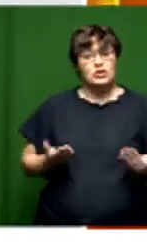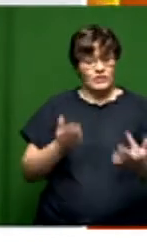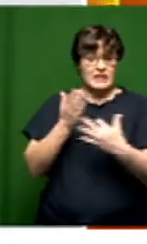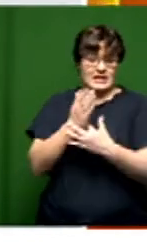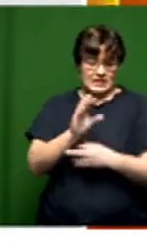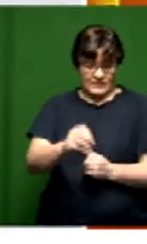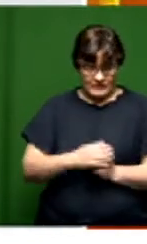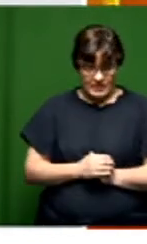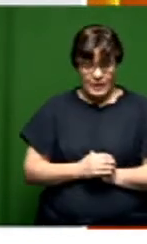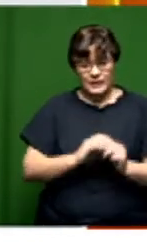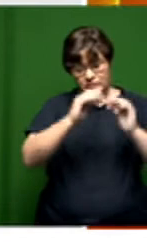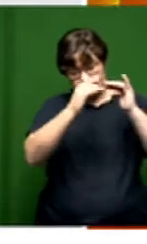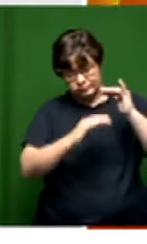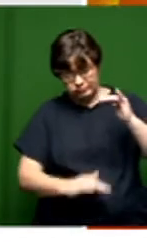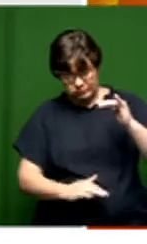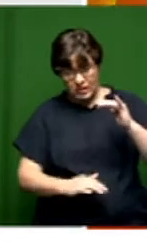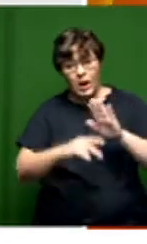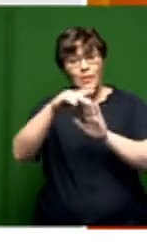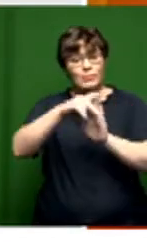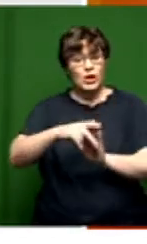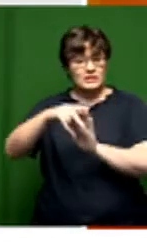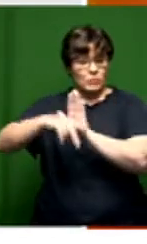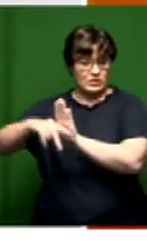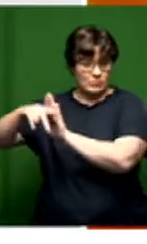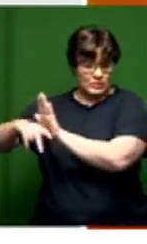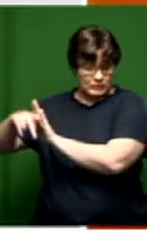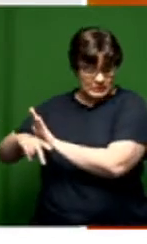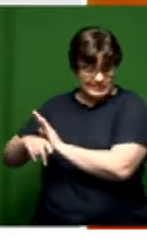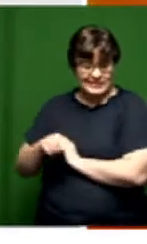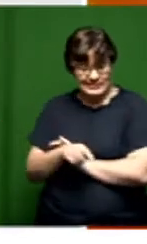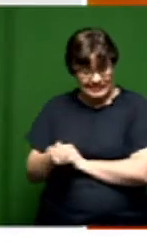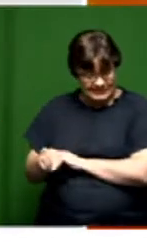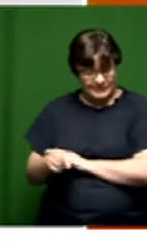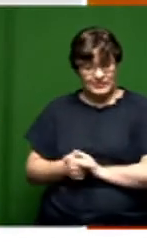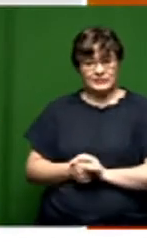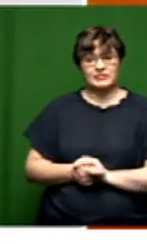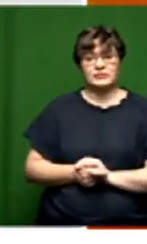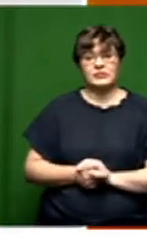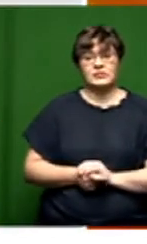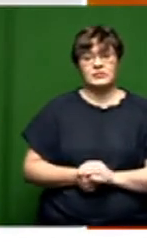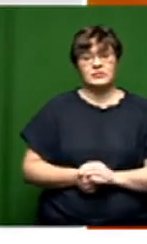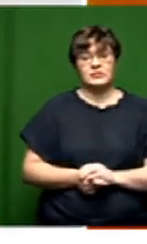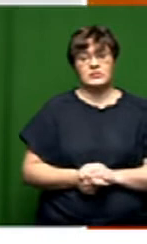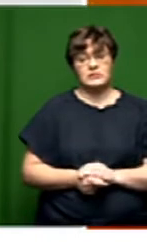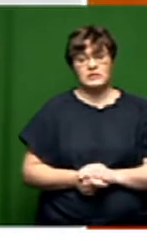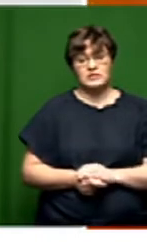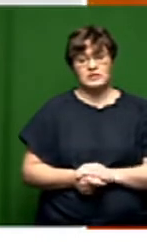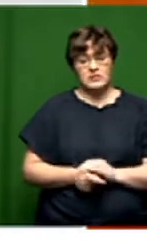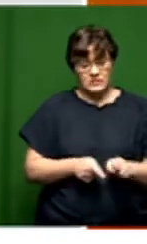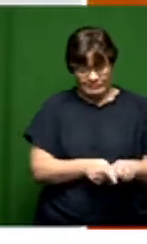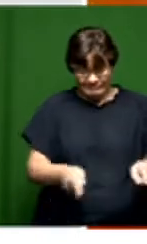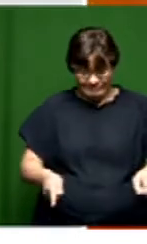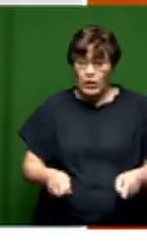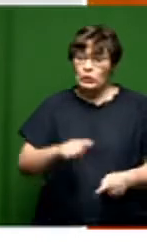it trickles down to the policies, then you see that sometimes the people and girls specifically who are